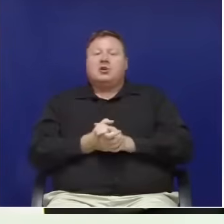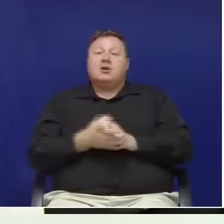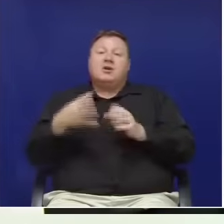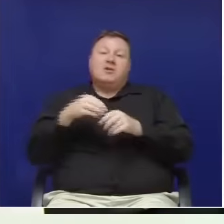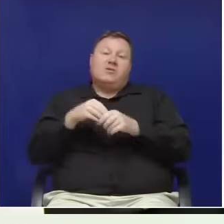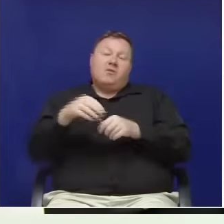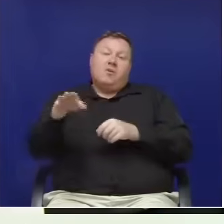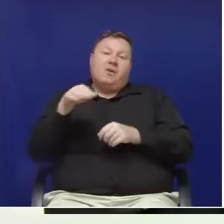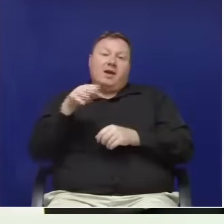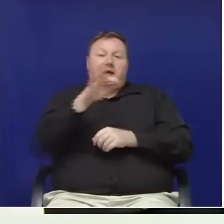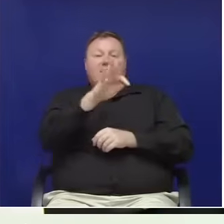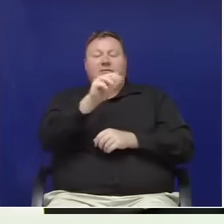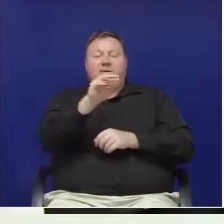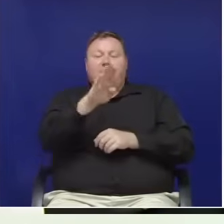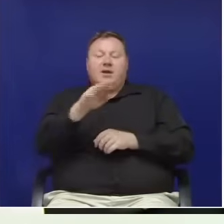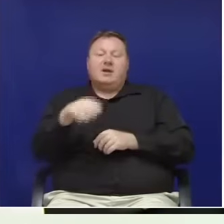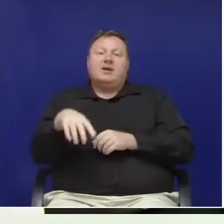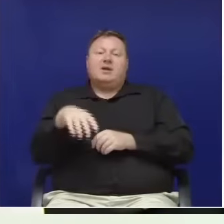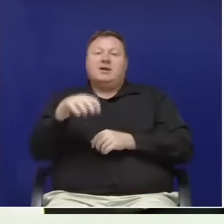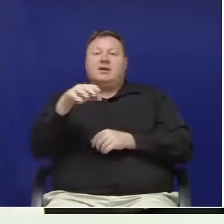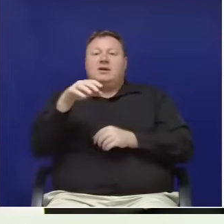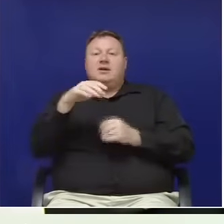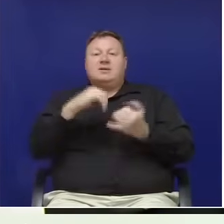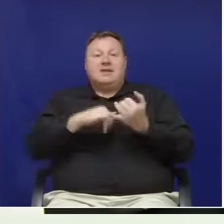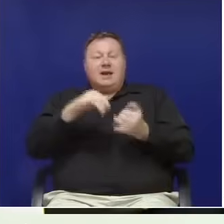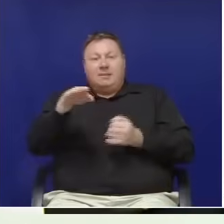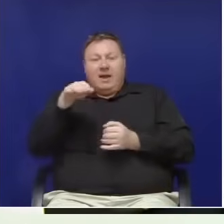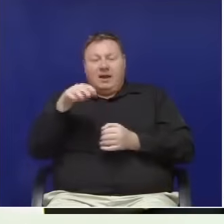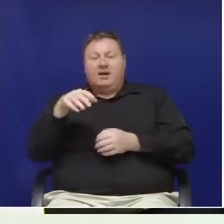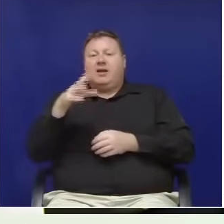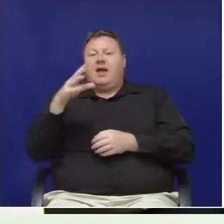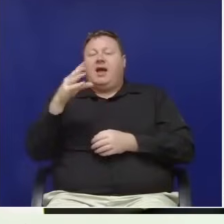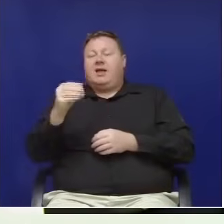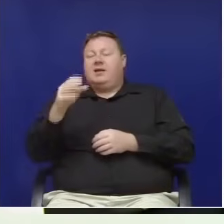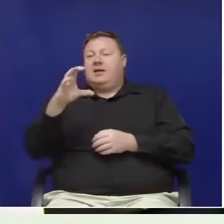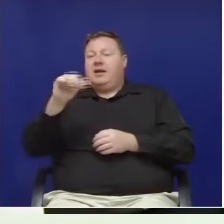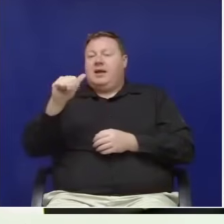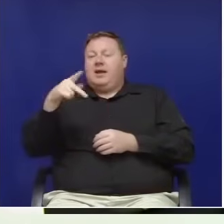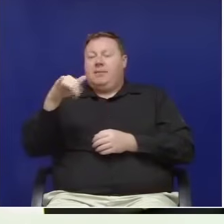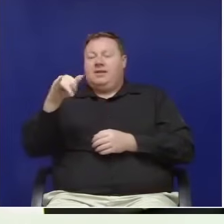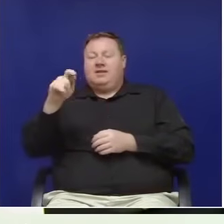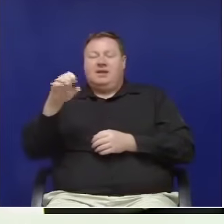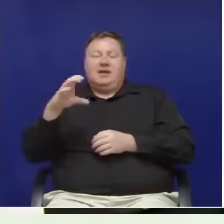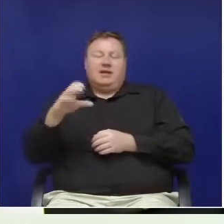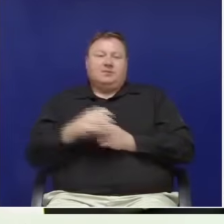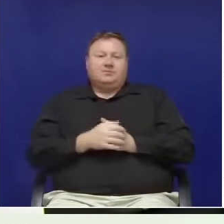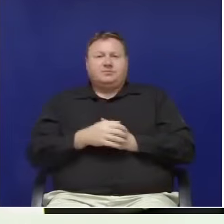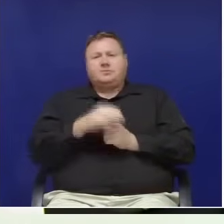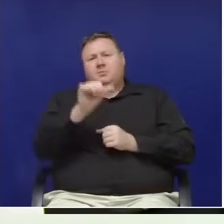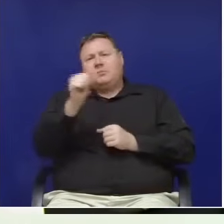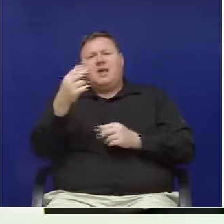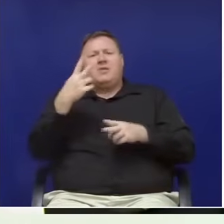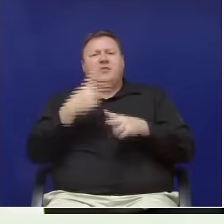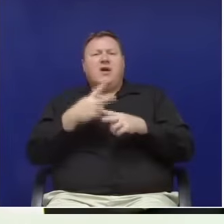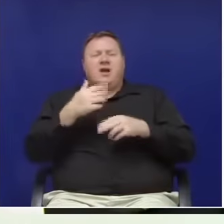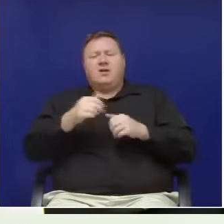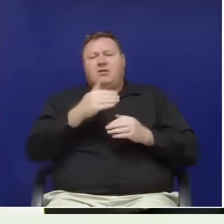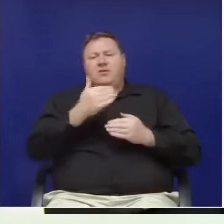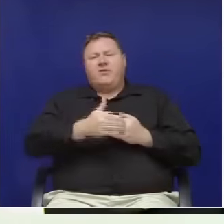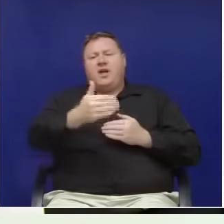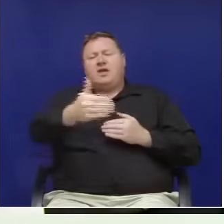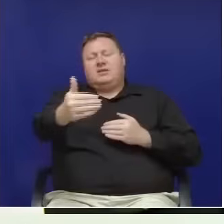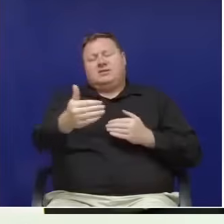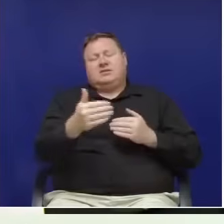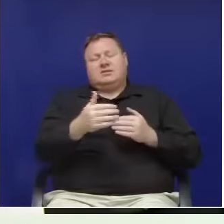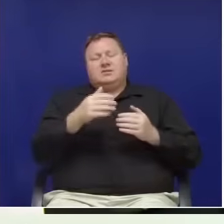include FNB, Standard Bank and Capitec, with a number of others in the final phases of testing. The department